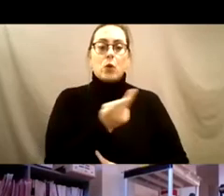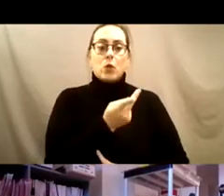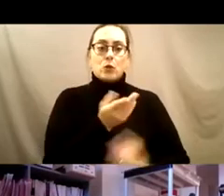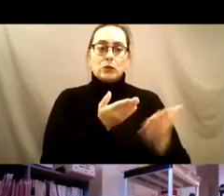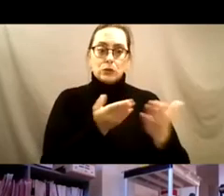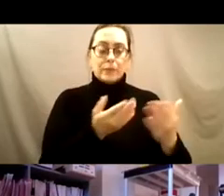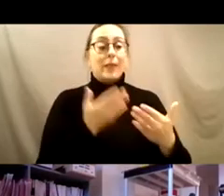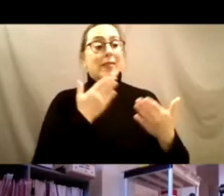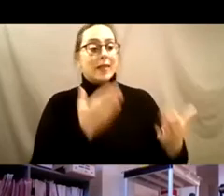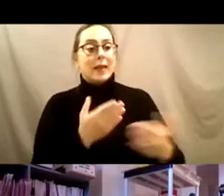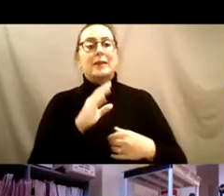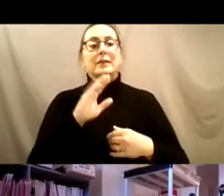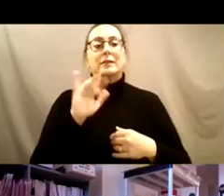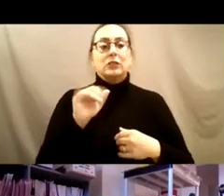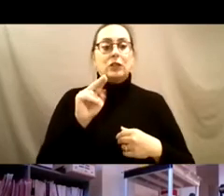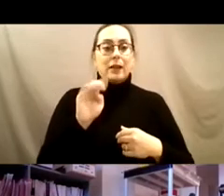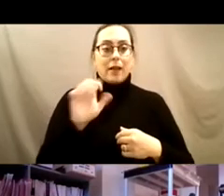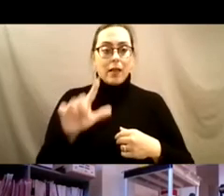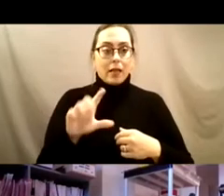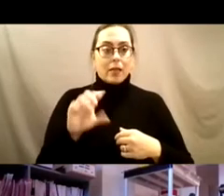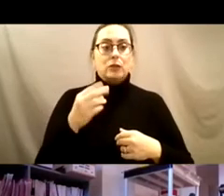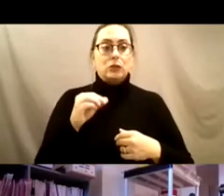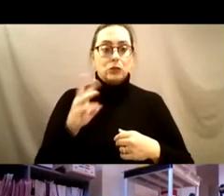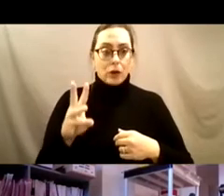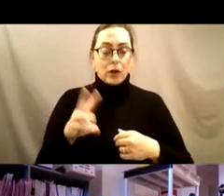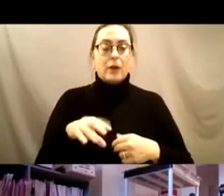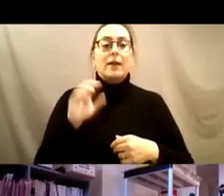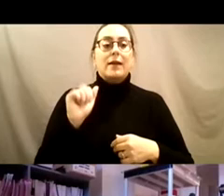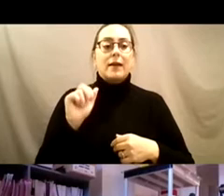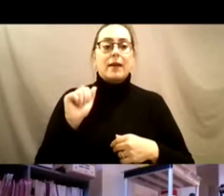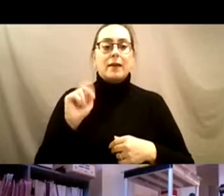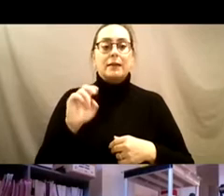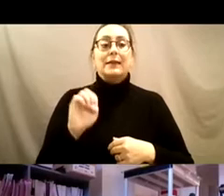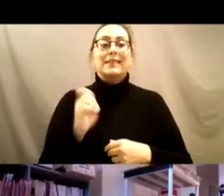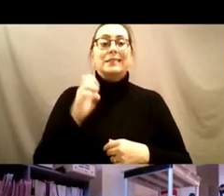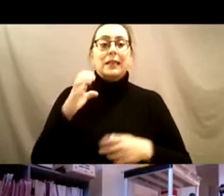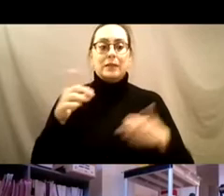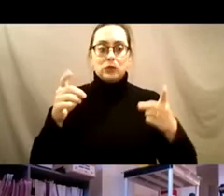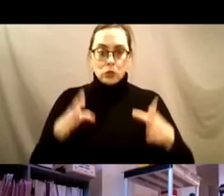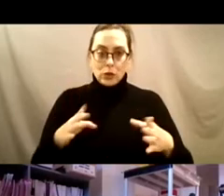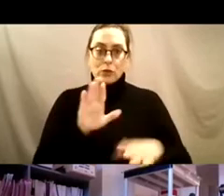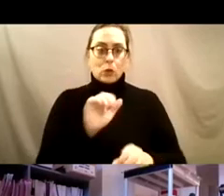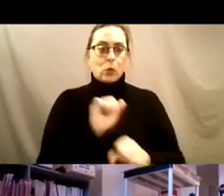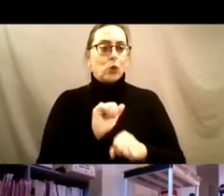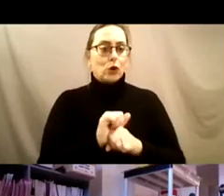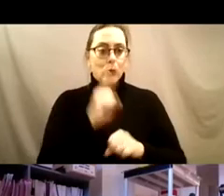Janelle Shaw, AANM's Executive Director, for her outstanding work in the past year.